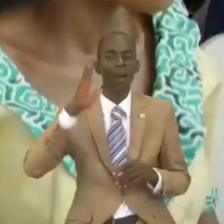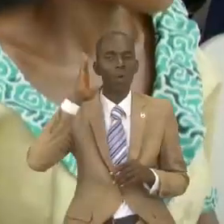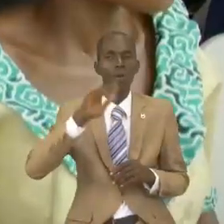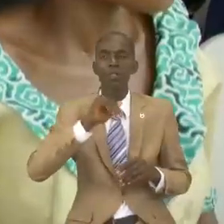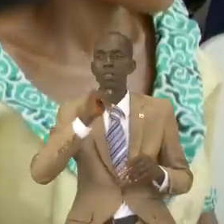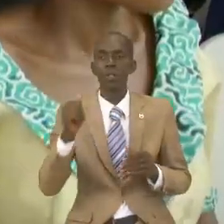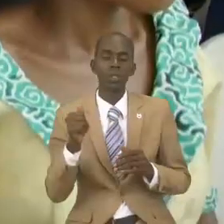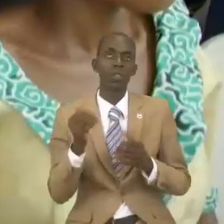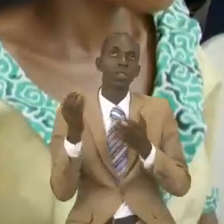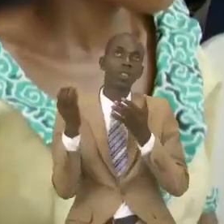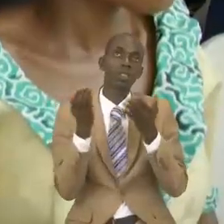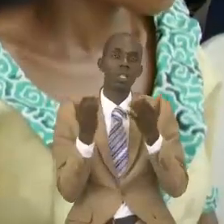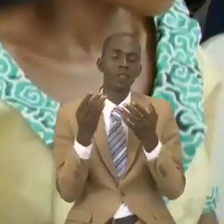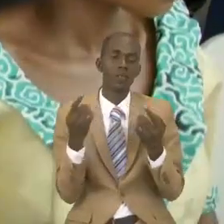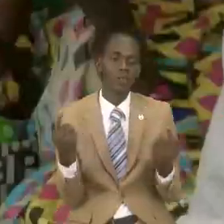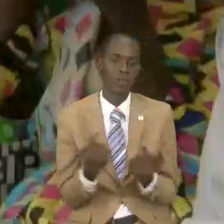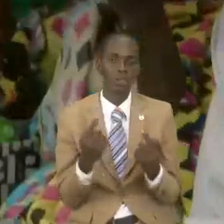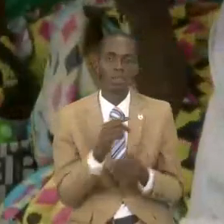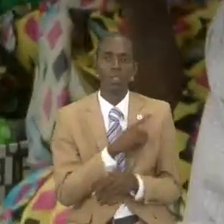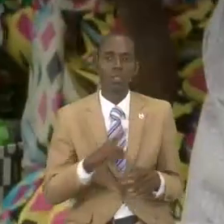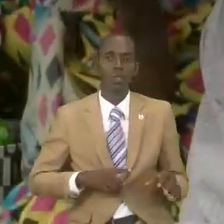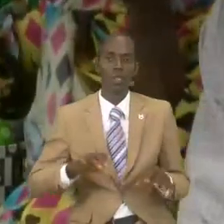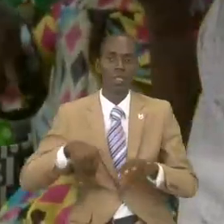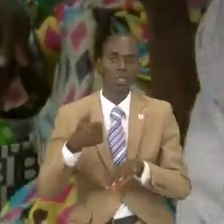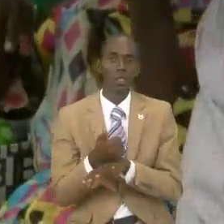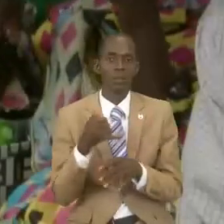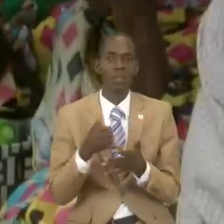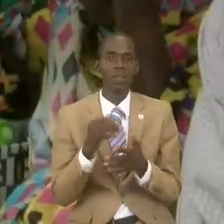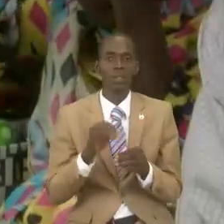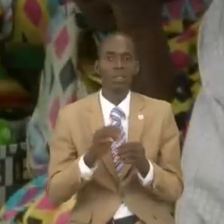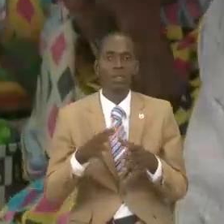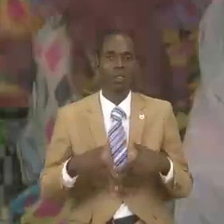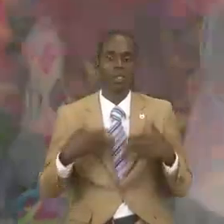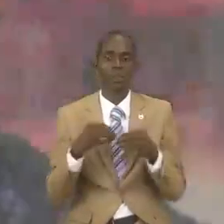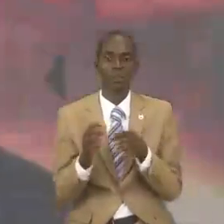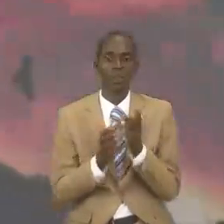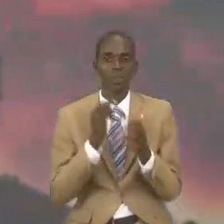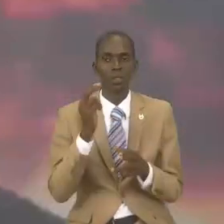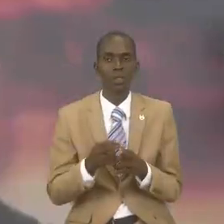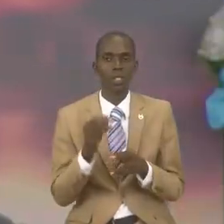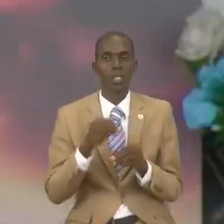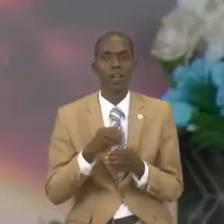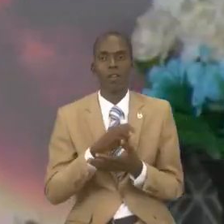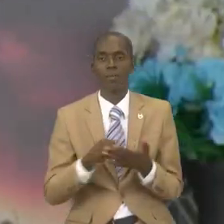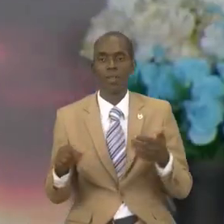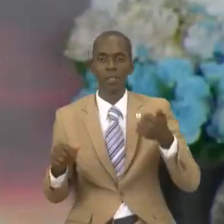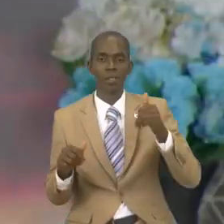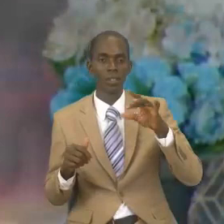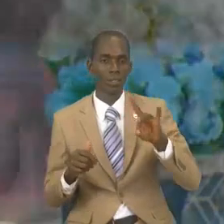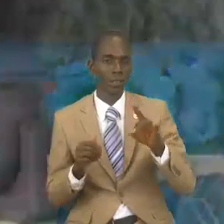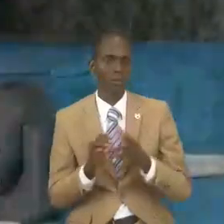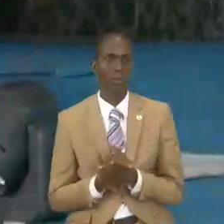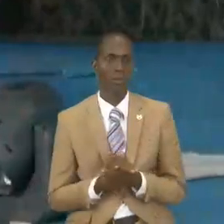The Lord confirm it in your life in Jesus' name. Look at verse 18 there. In verse